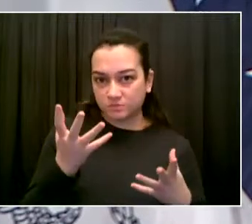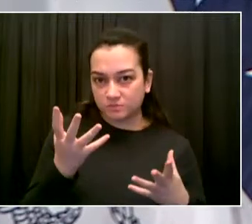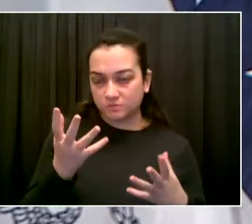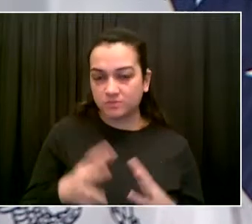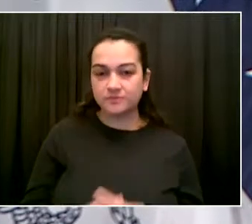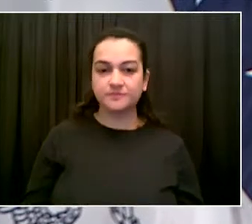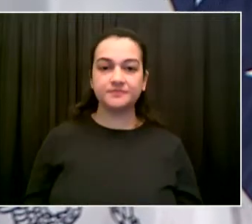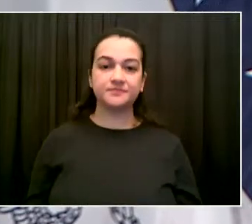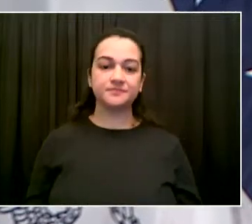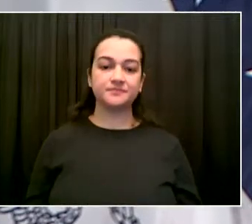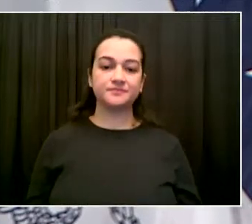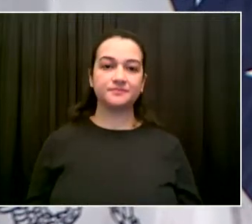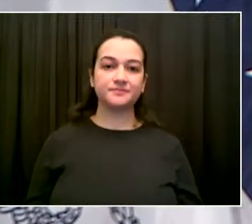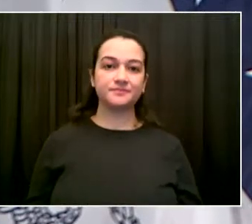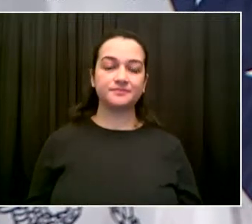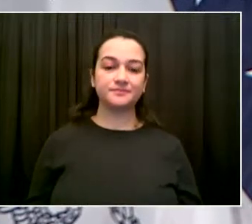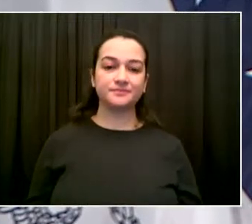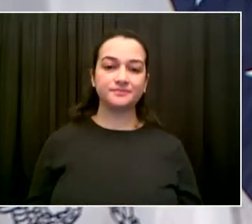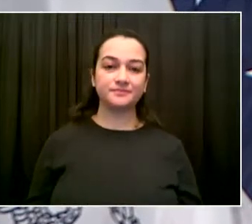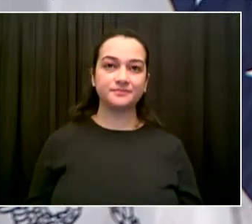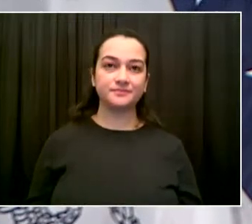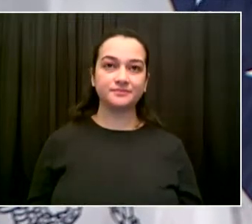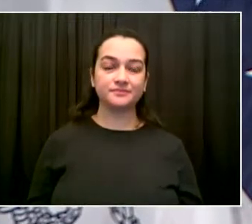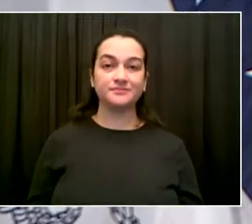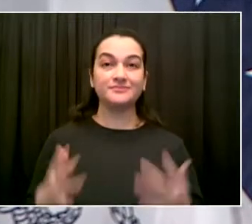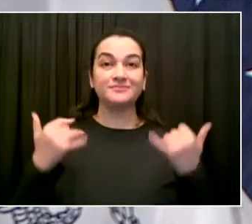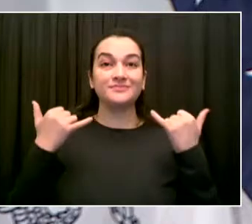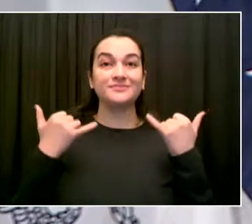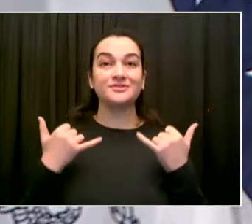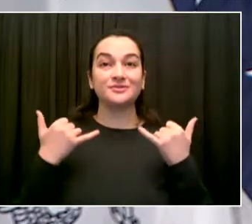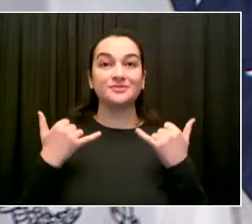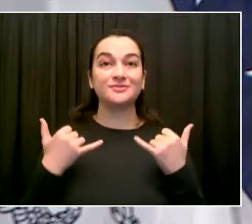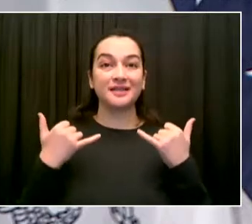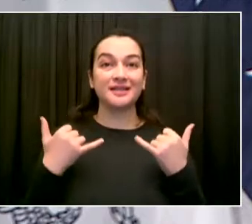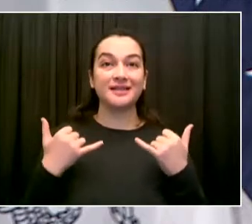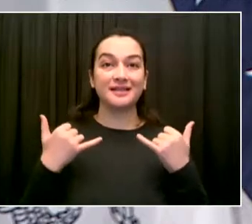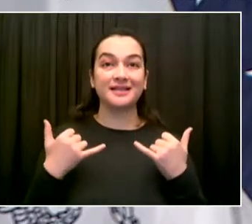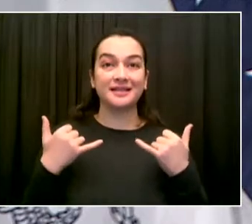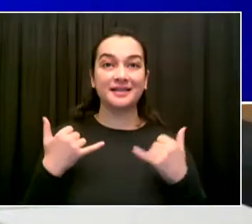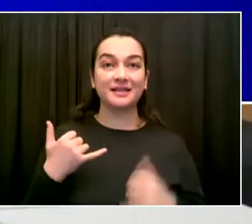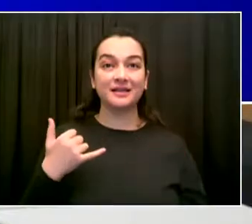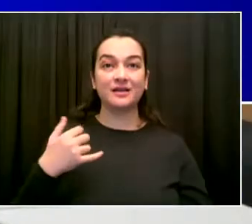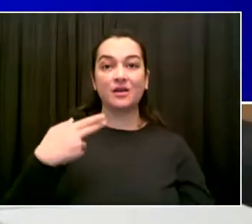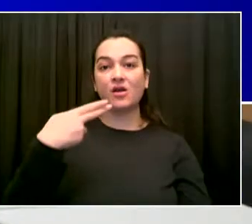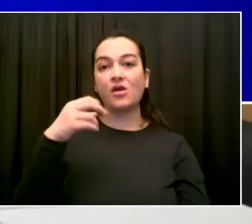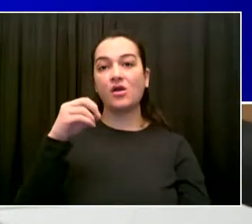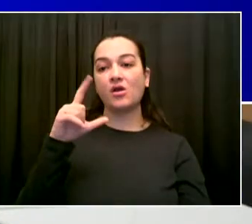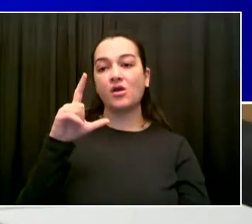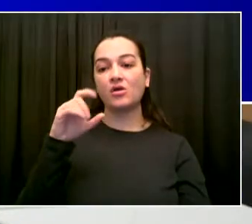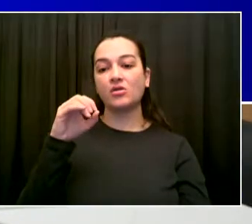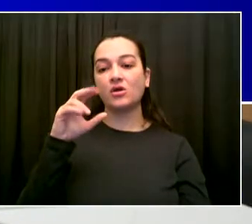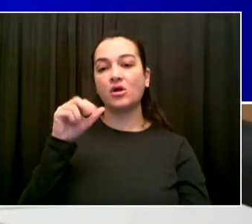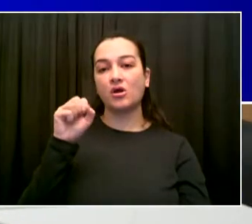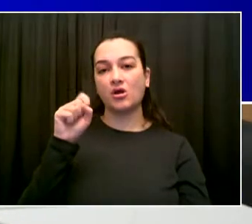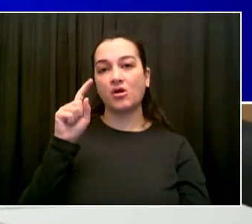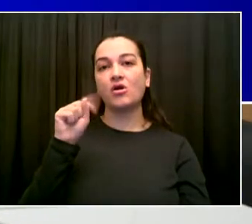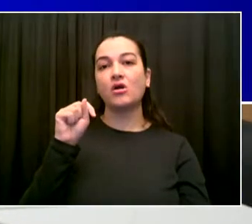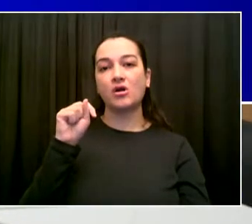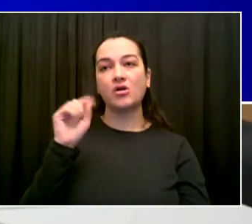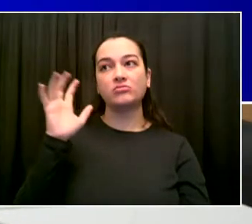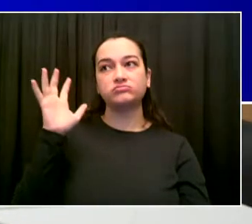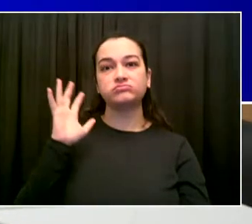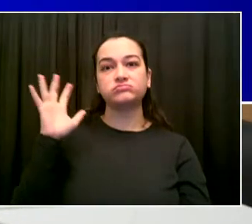Today is Yom HaShoah, or Holocaust Remembrance Day. And Yom HaShoah is a